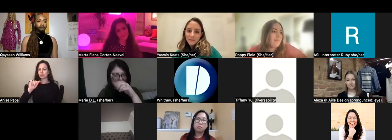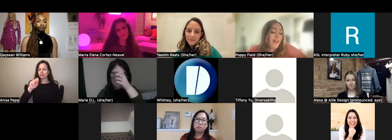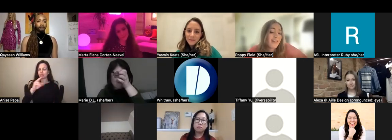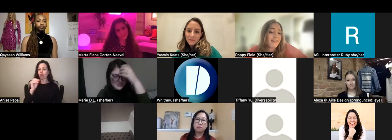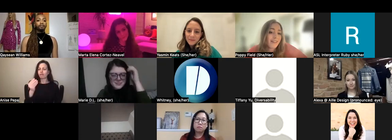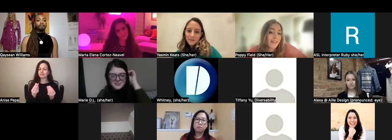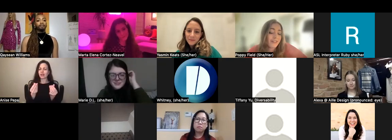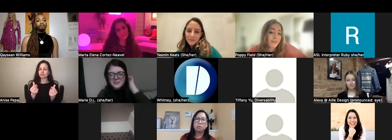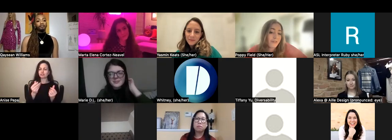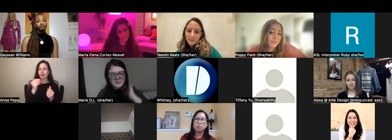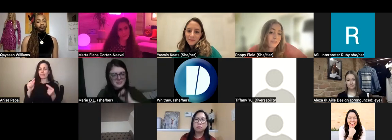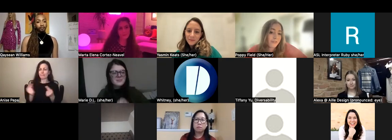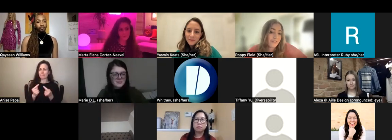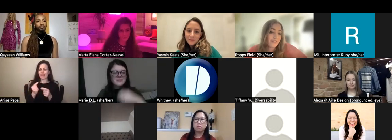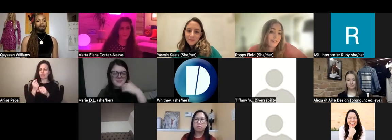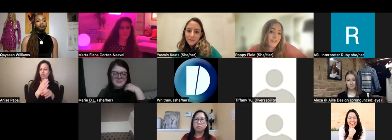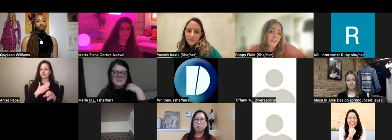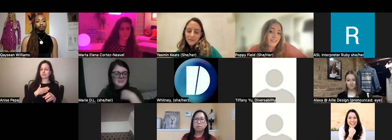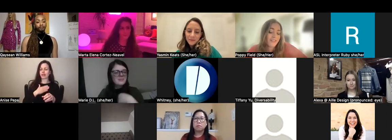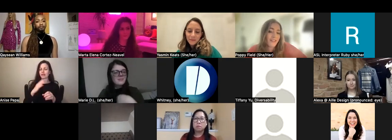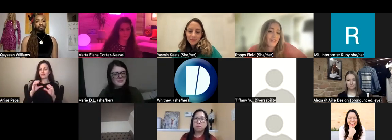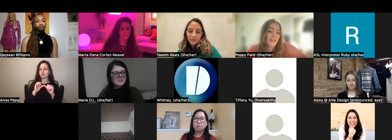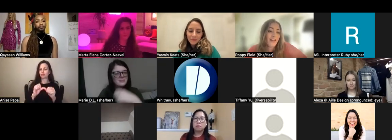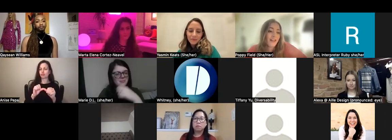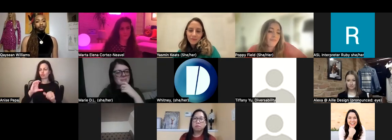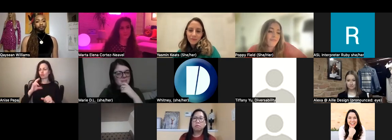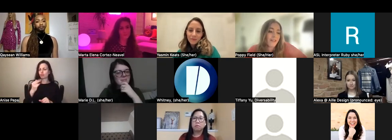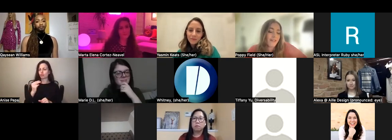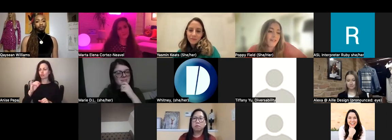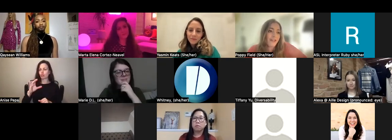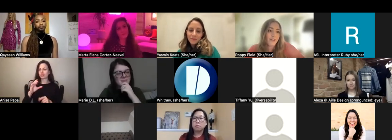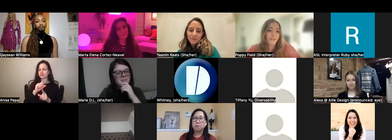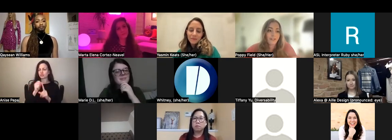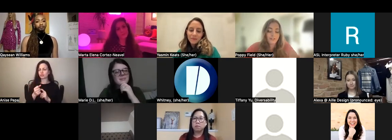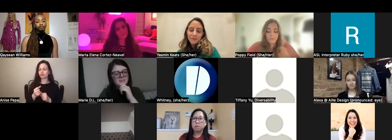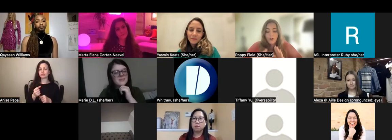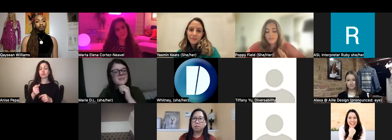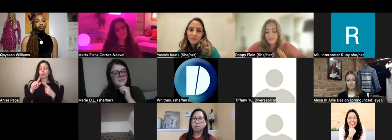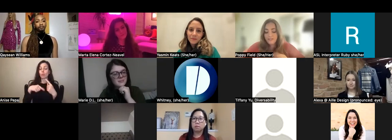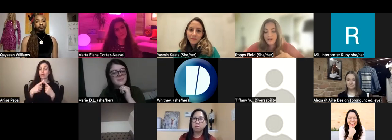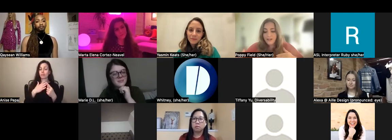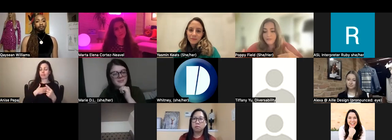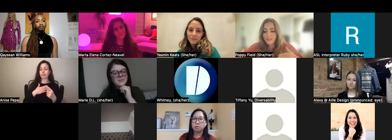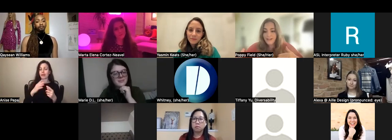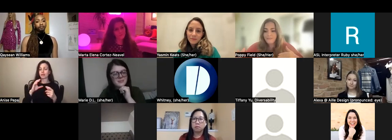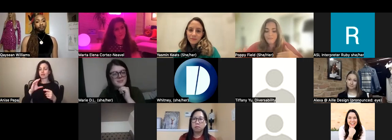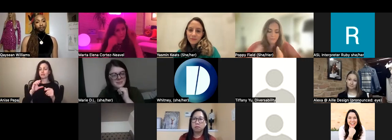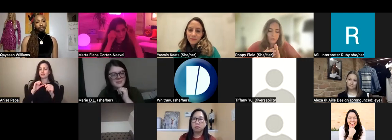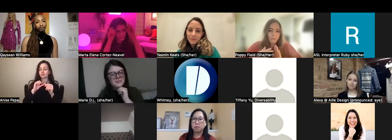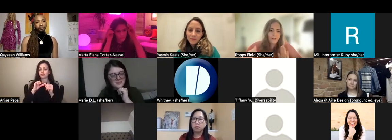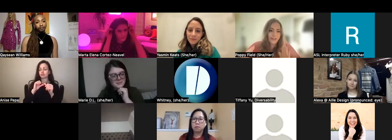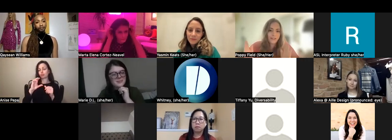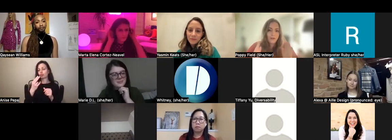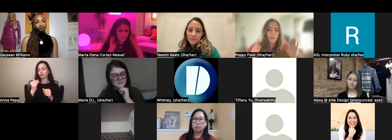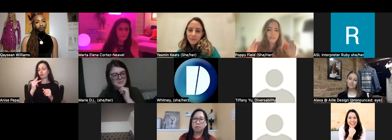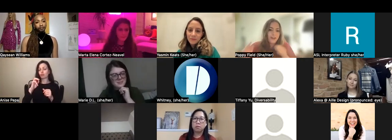and the pain that can cause my chronic conditions. And as my chronic conditions worsened, I realized more and more